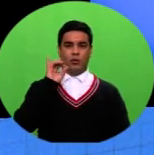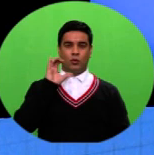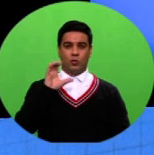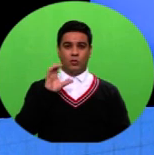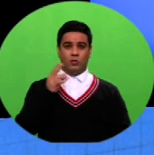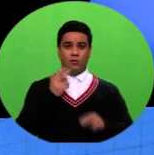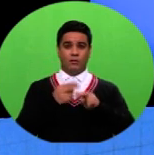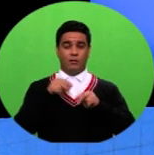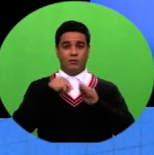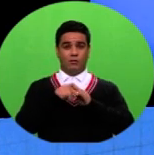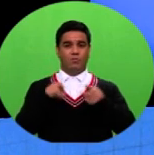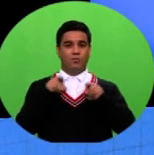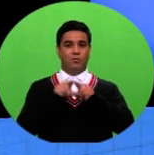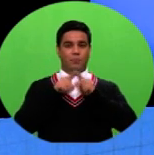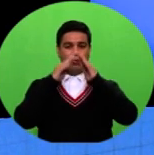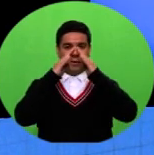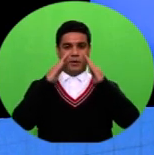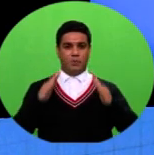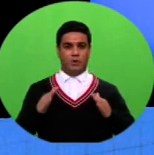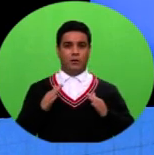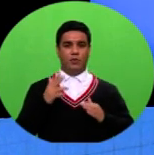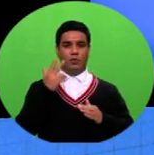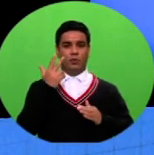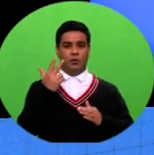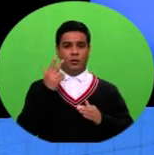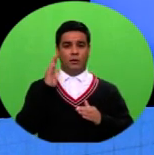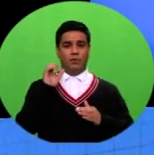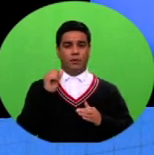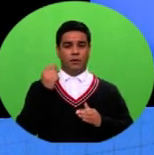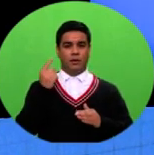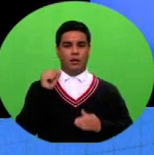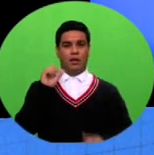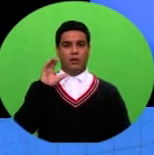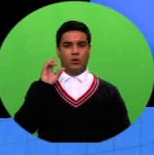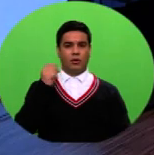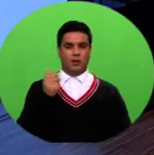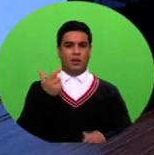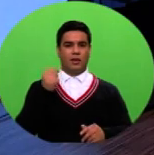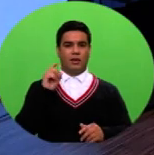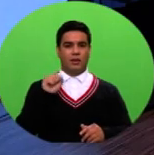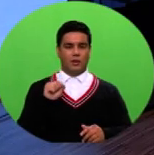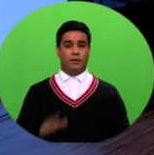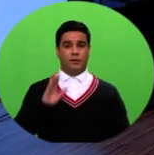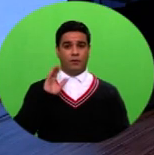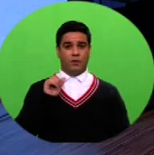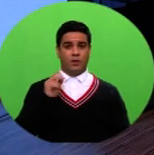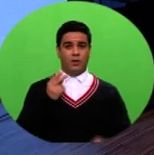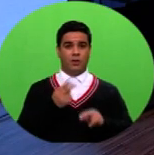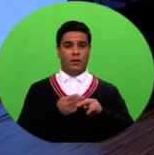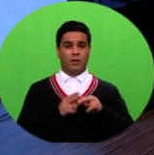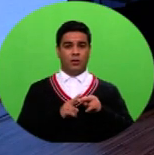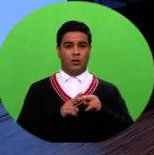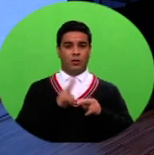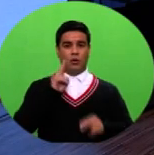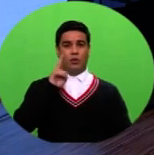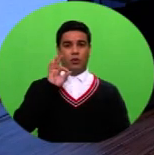ham piramidaga o'xshab, bitta uchga va bitta asosga ega va konus asosi